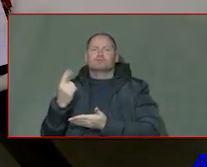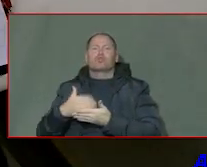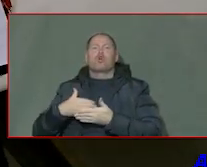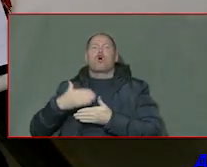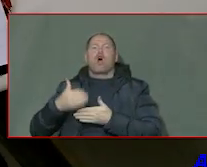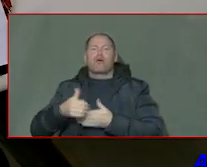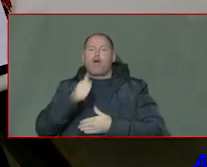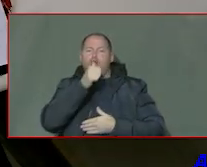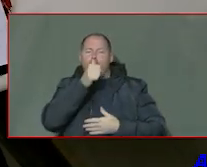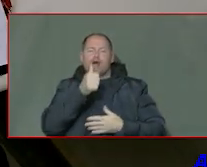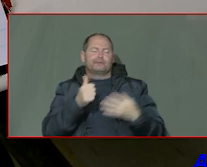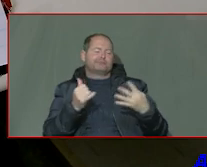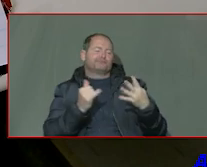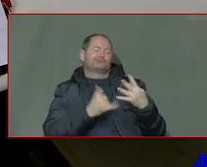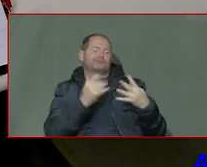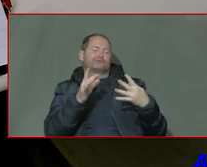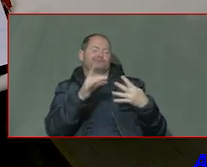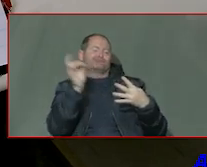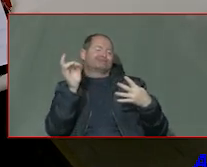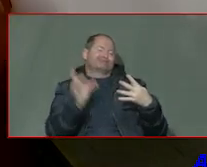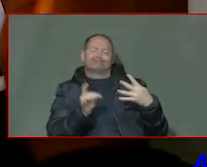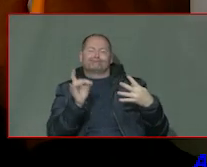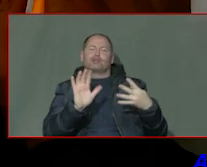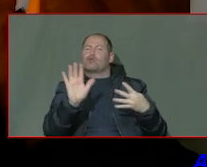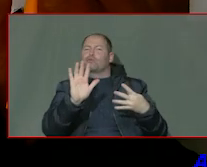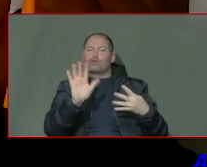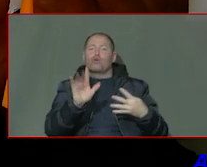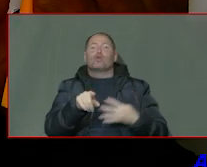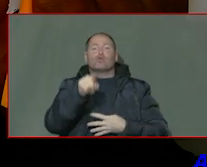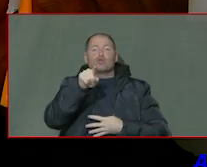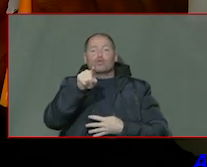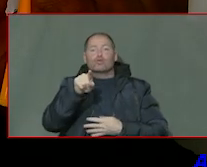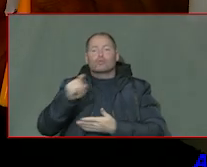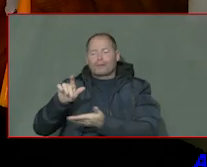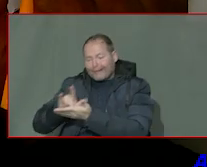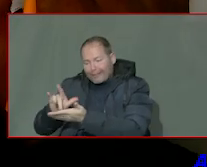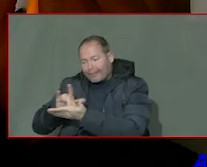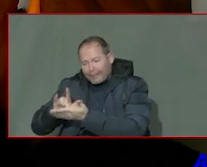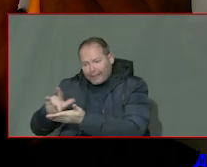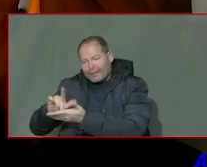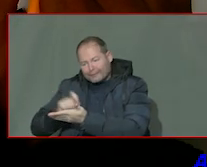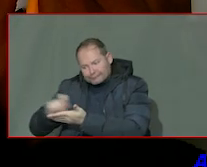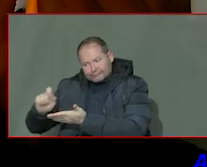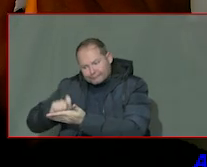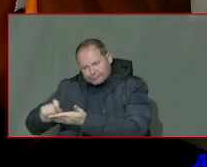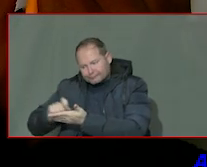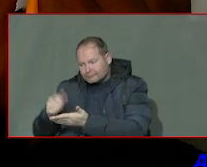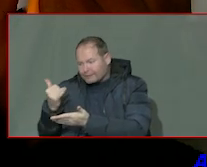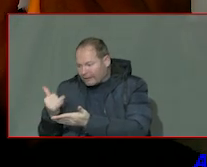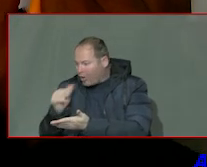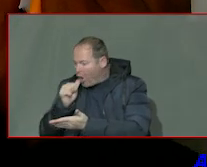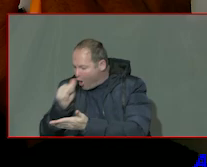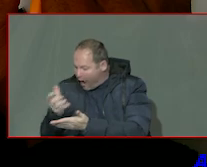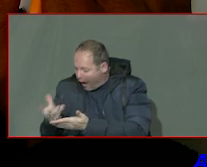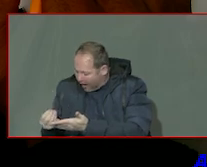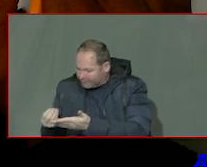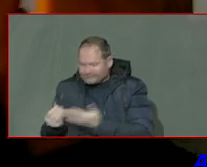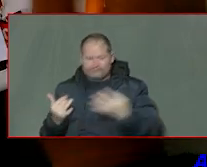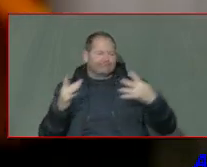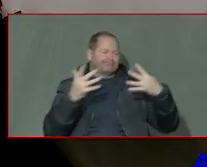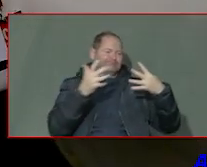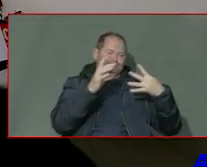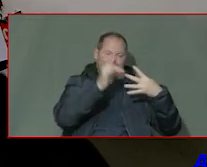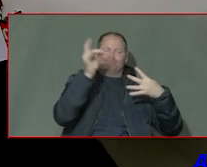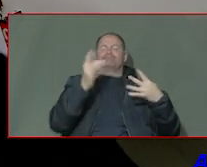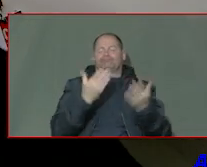lotto whereby you just choose A, B, or something. You must work them out before you get to the answer. Ne?